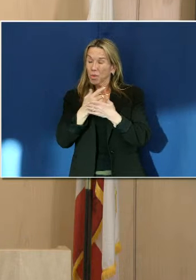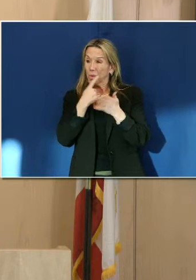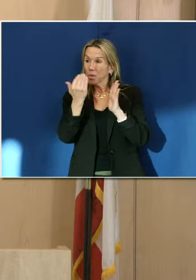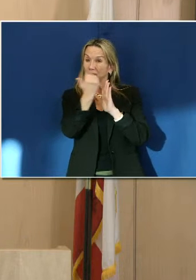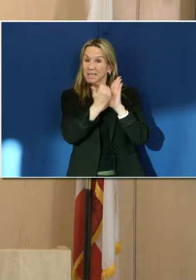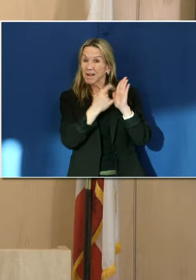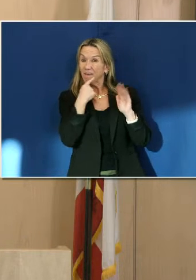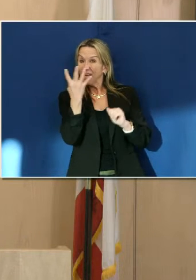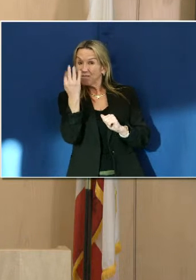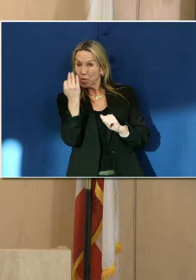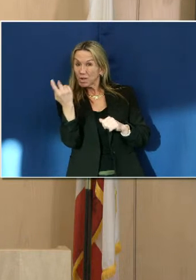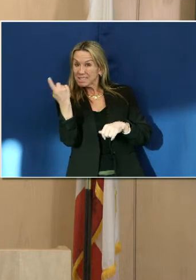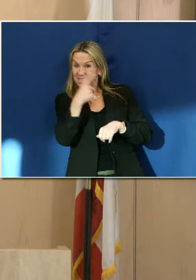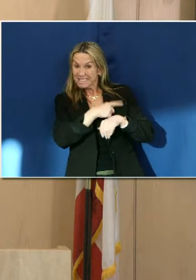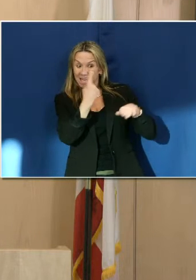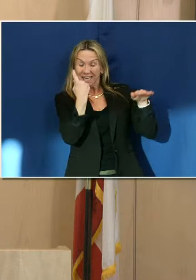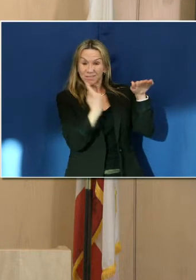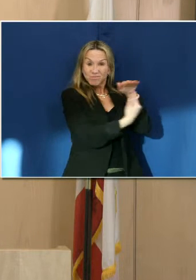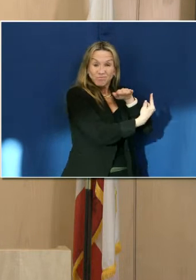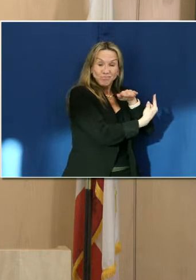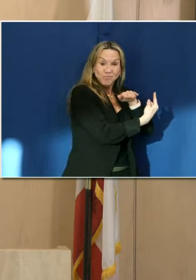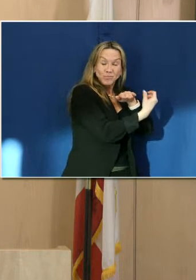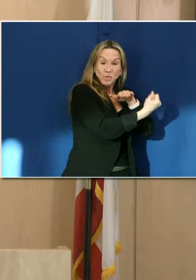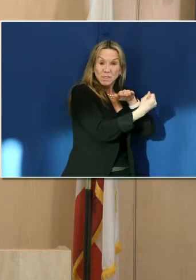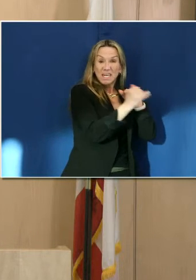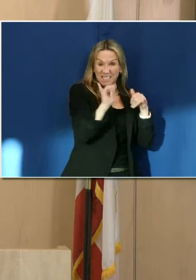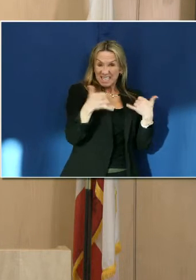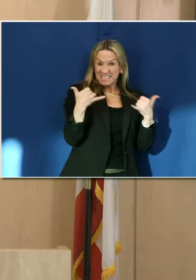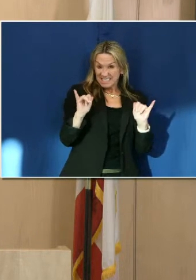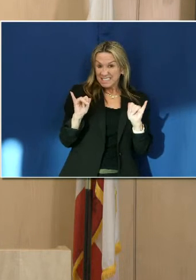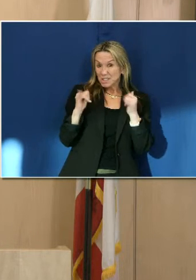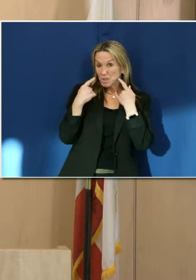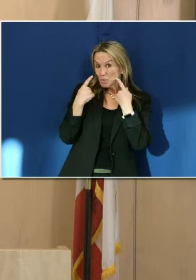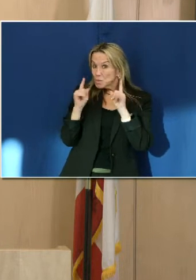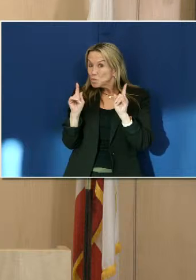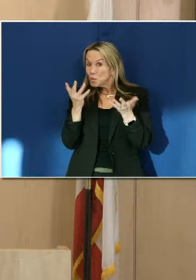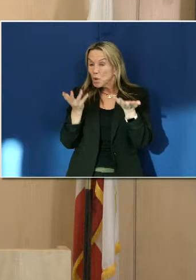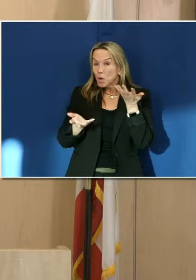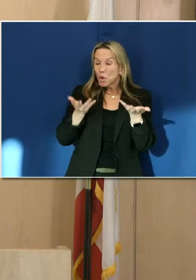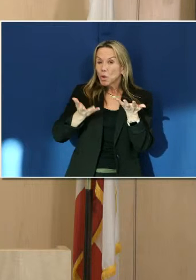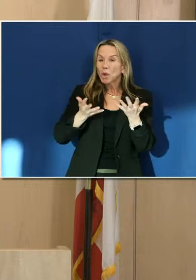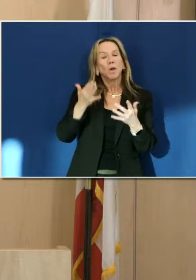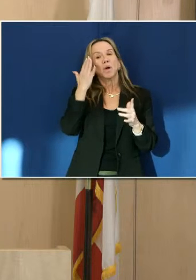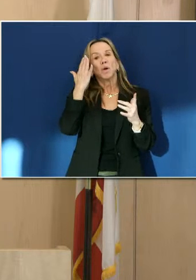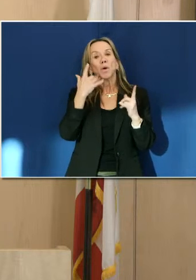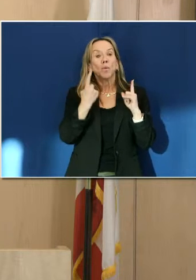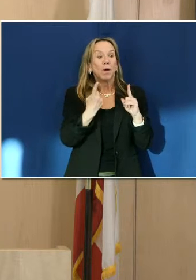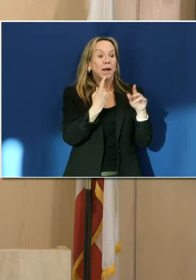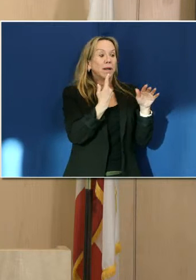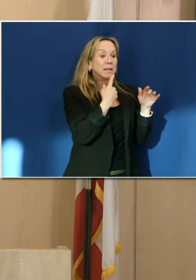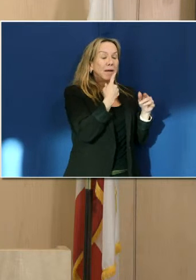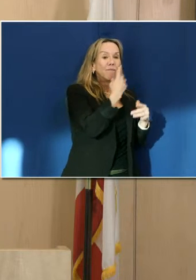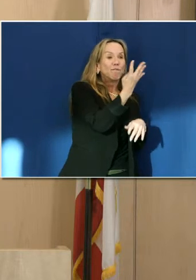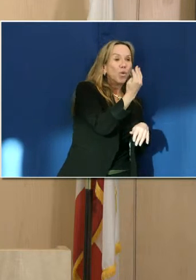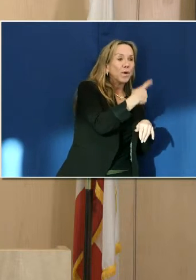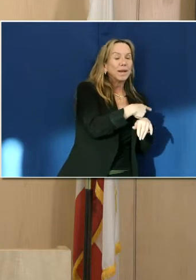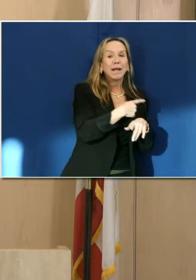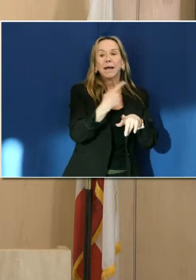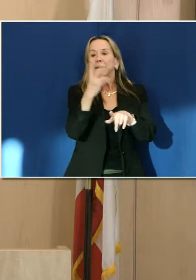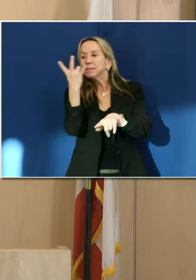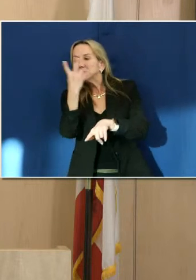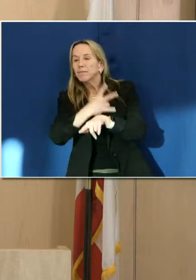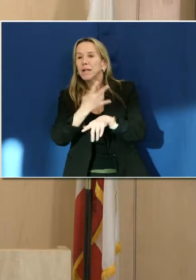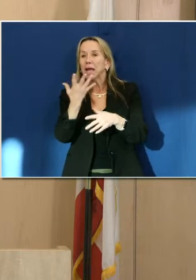14-day quarantine is still the best, new data shows 2 shorter alternatives could work. 1 to 10-day quarantine, another 7-day quarantine with a negative